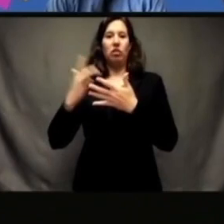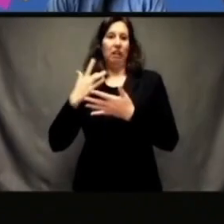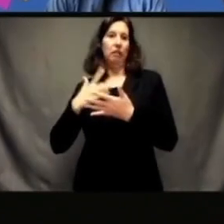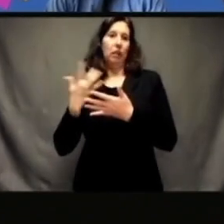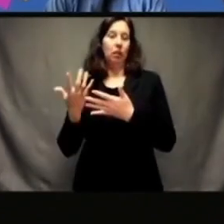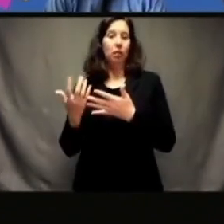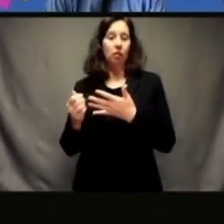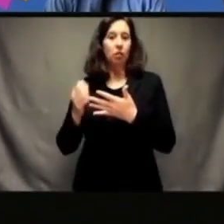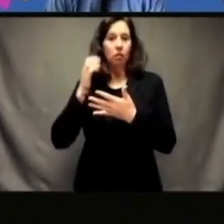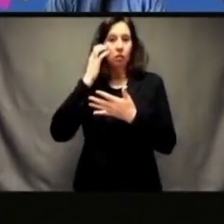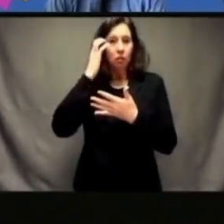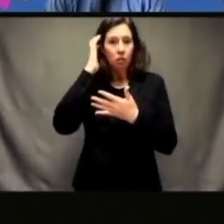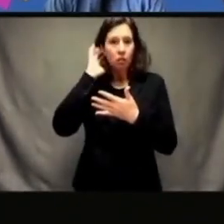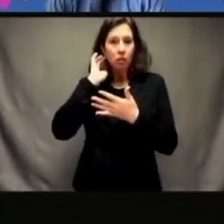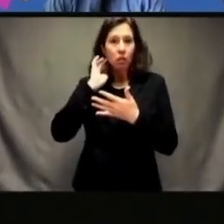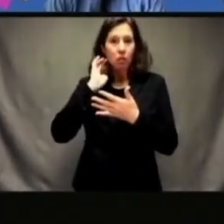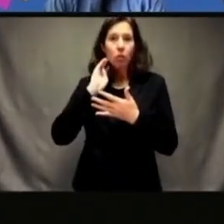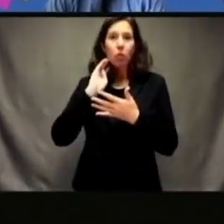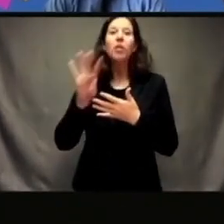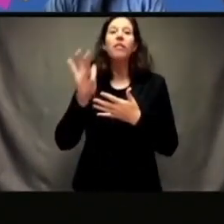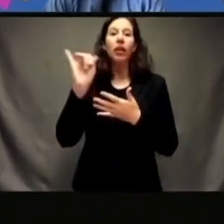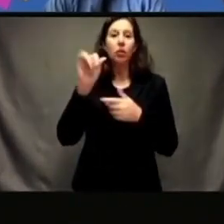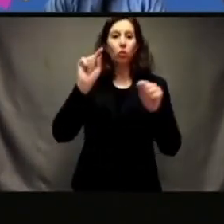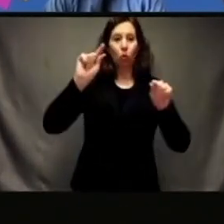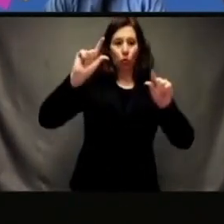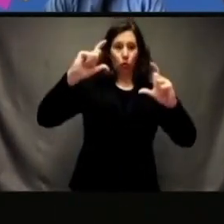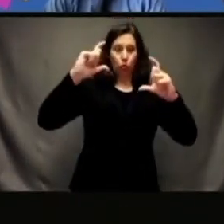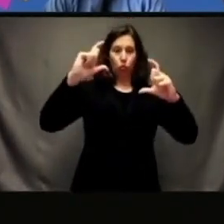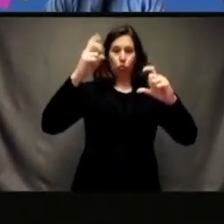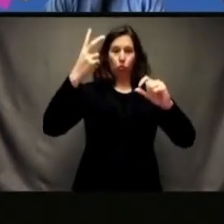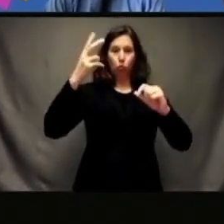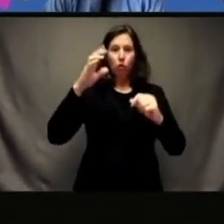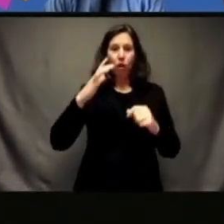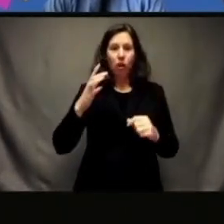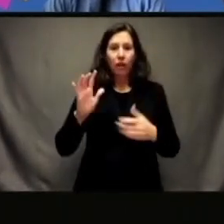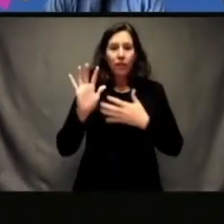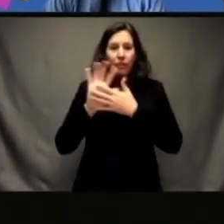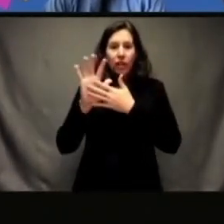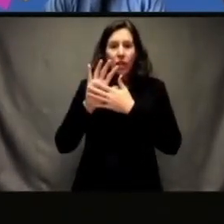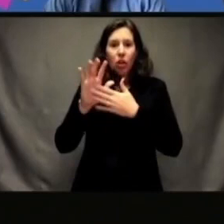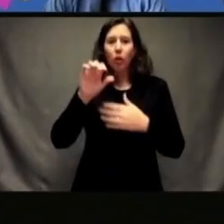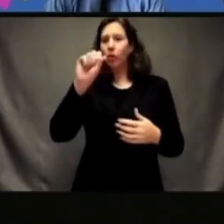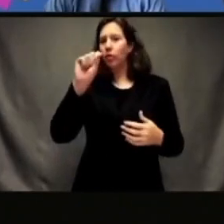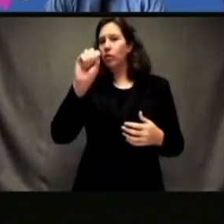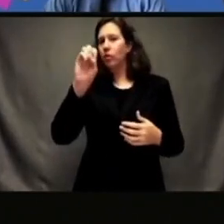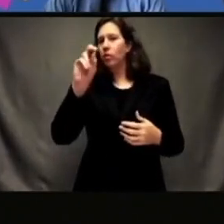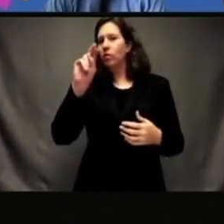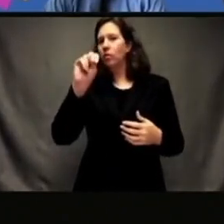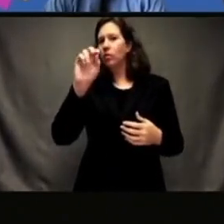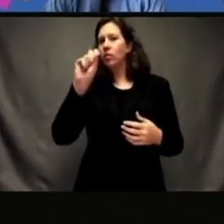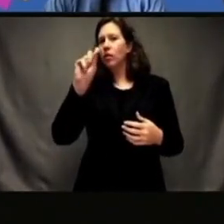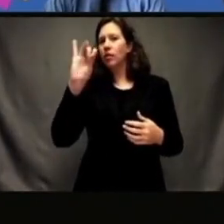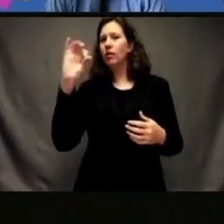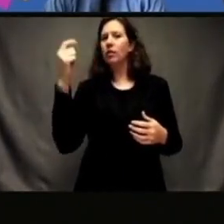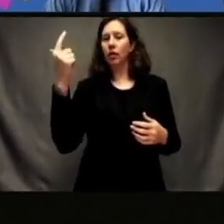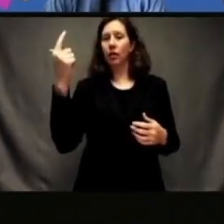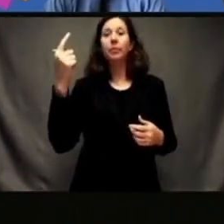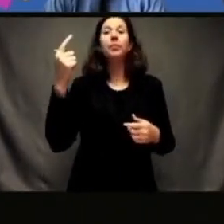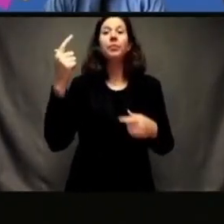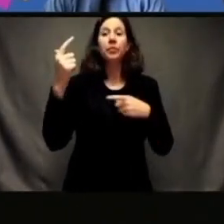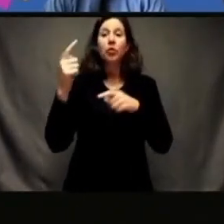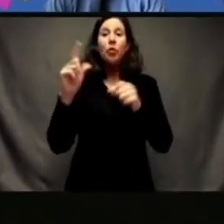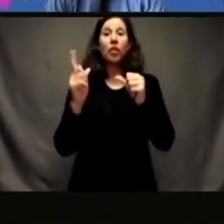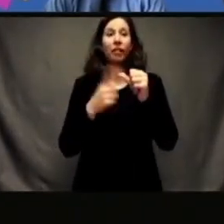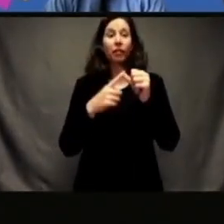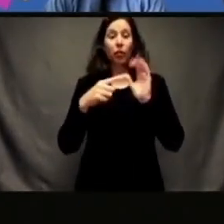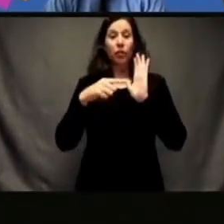that we can find it here too. Okay, so I'm going to walk you through this first example